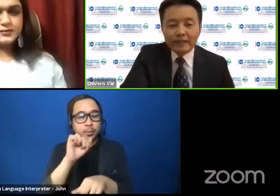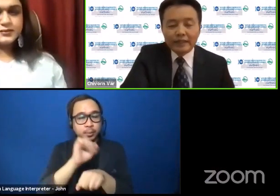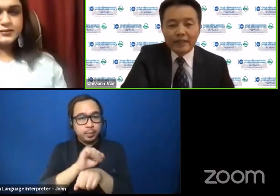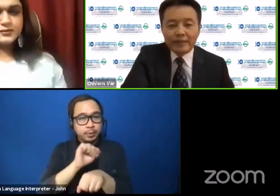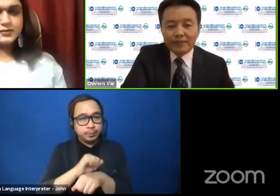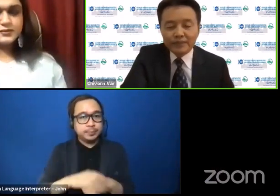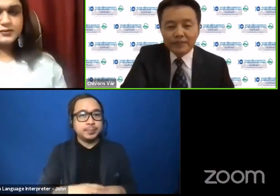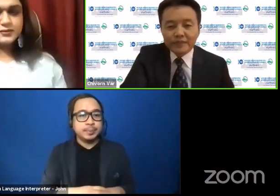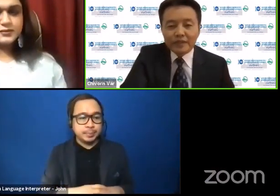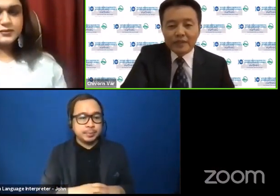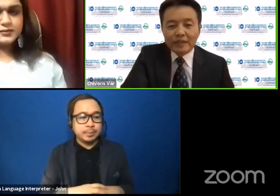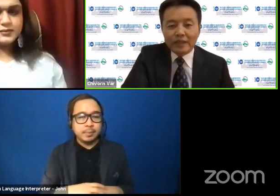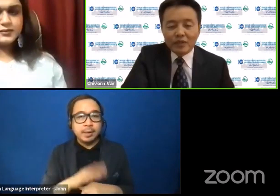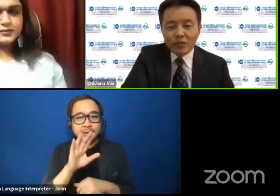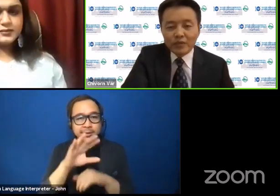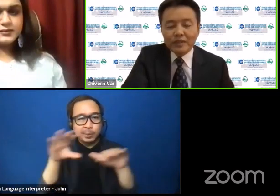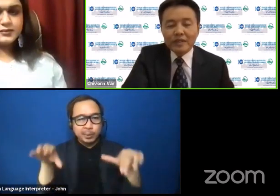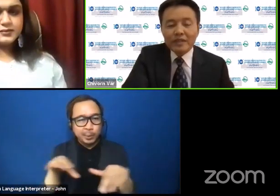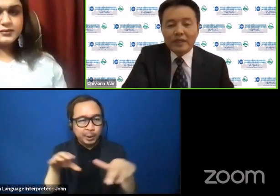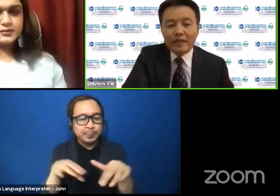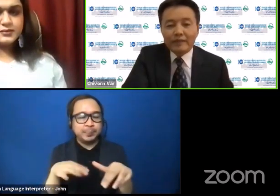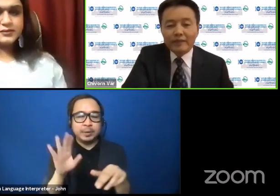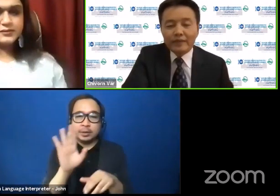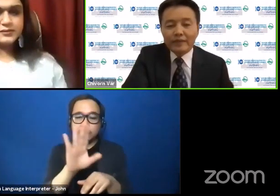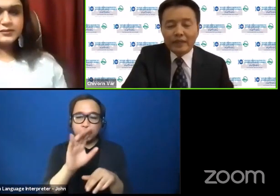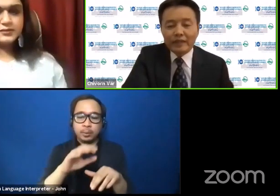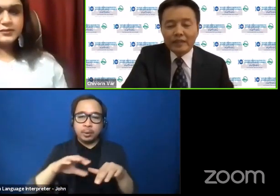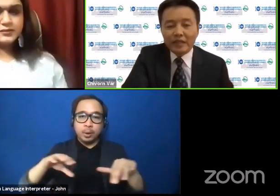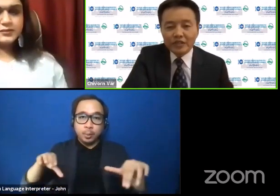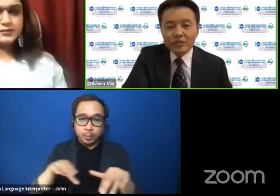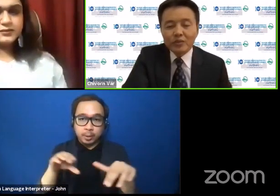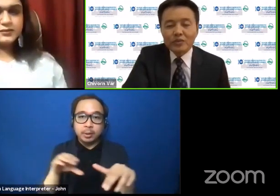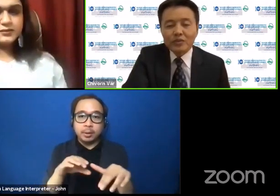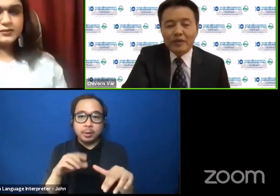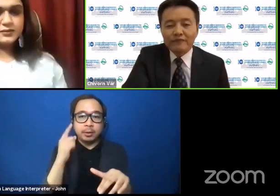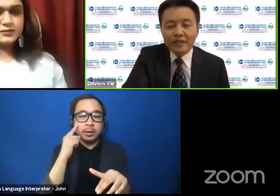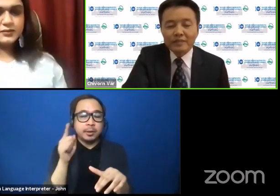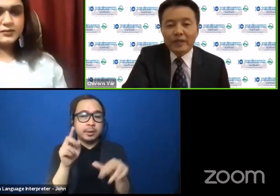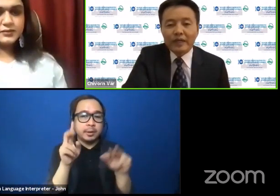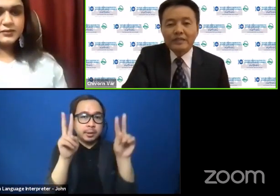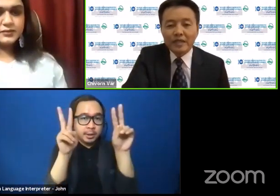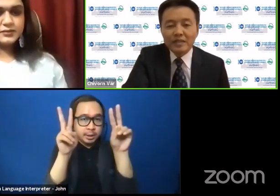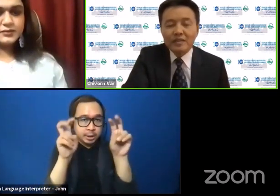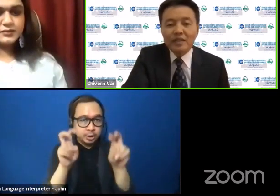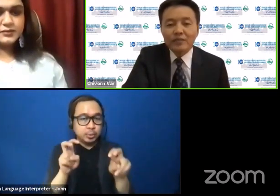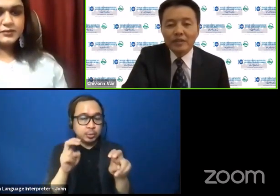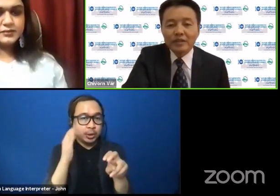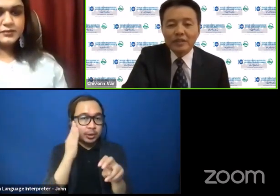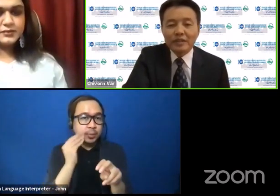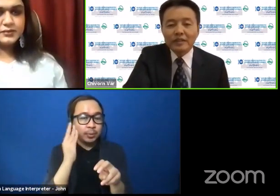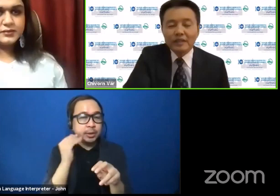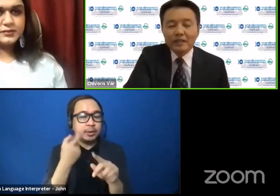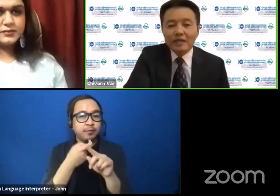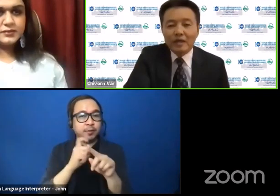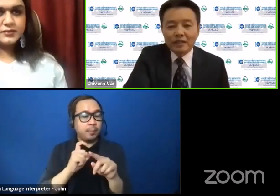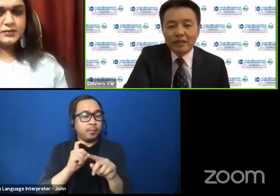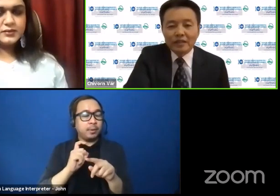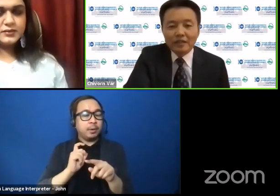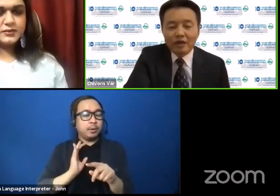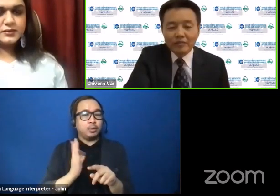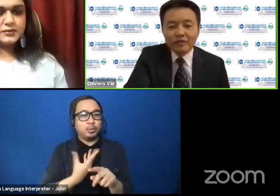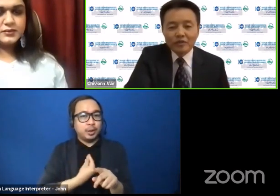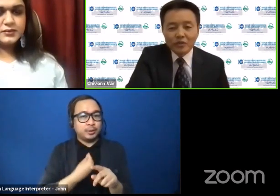And your work, you know, I think the issues faced by trans community on